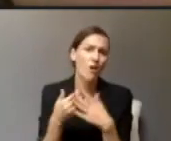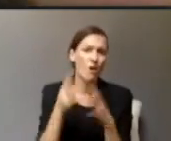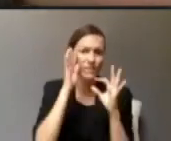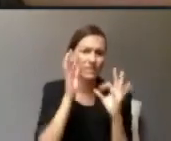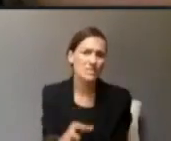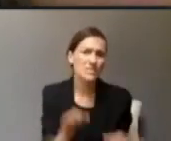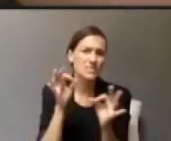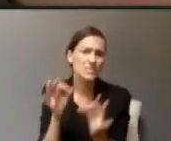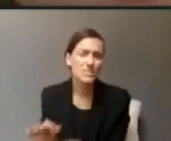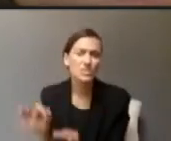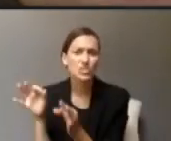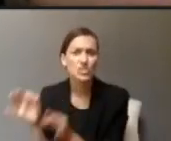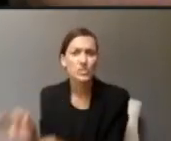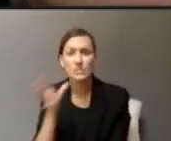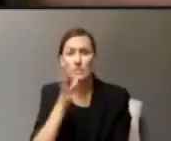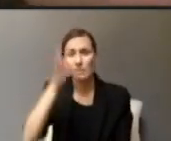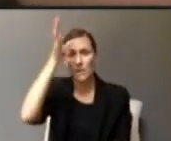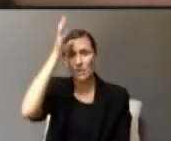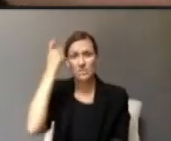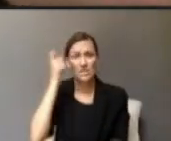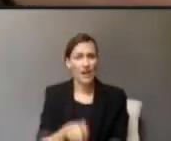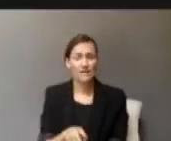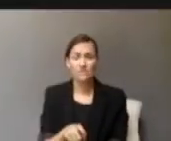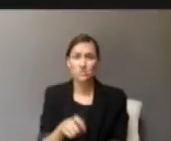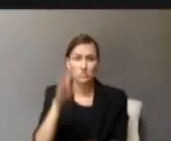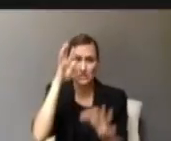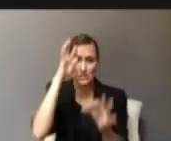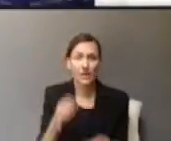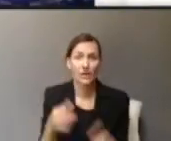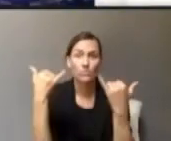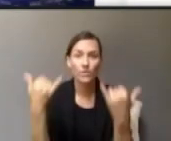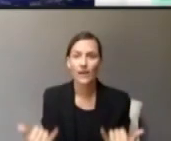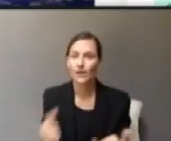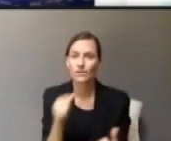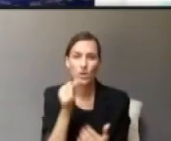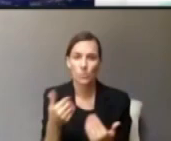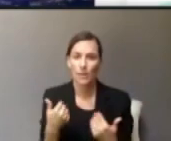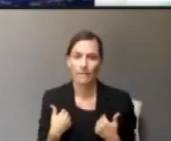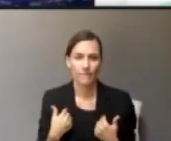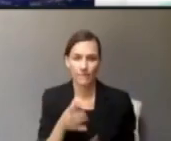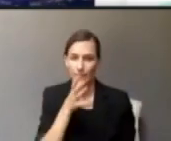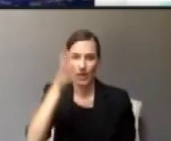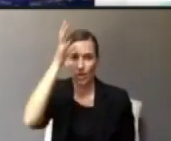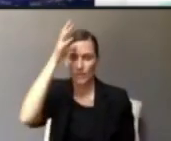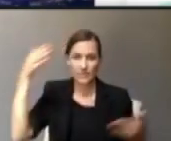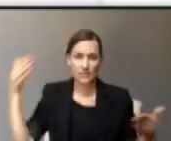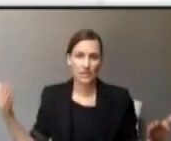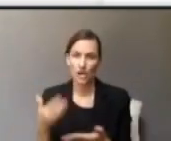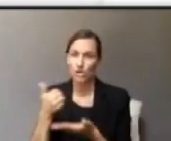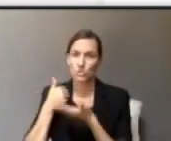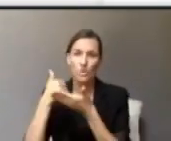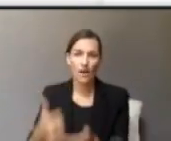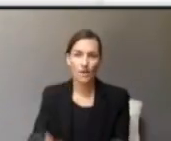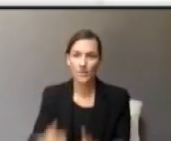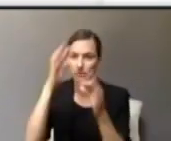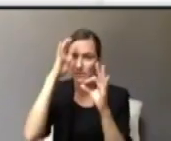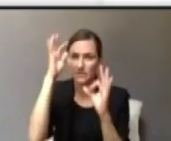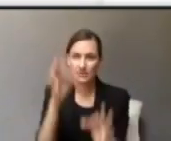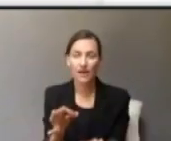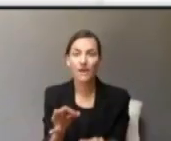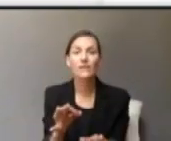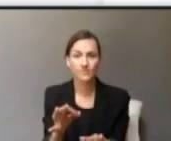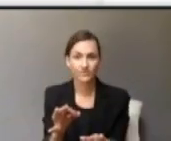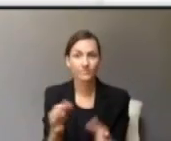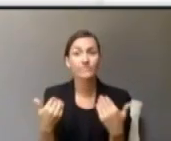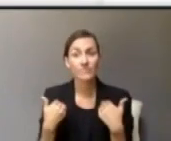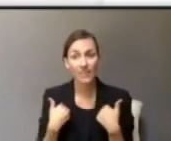that parents have to make right now, they don't have parents to help them to make those decisions. They do have a